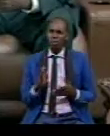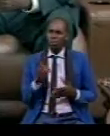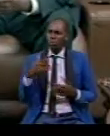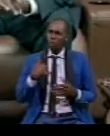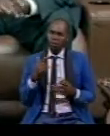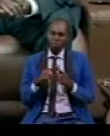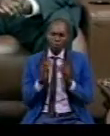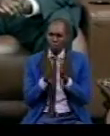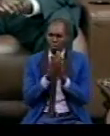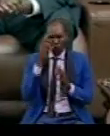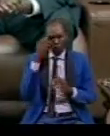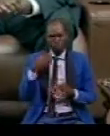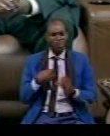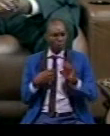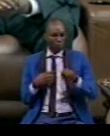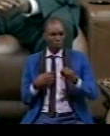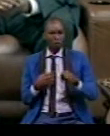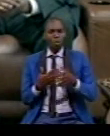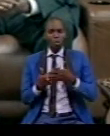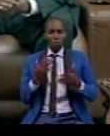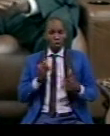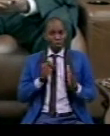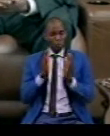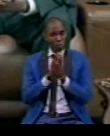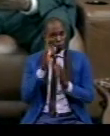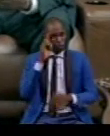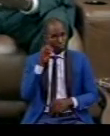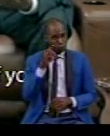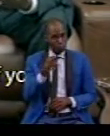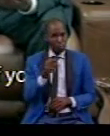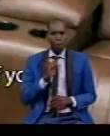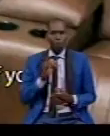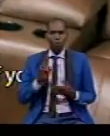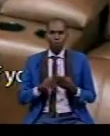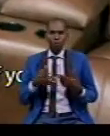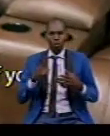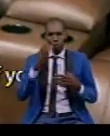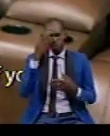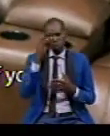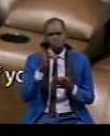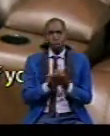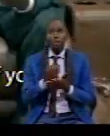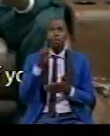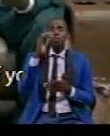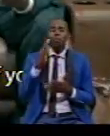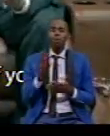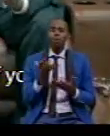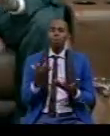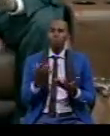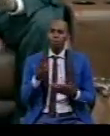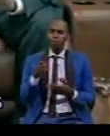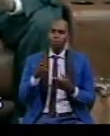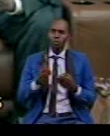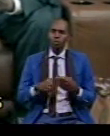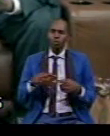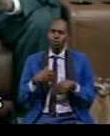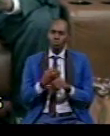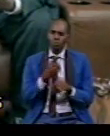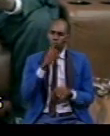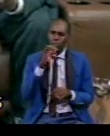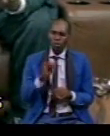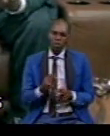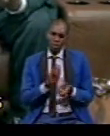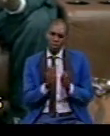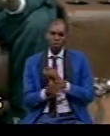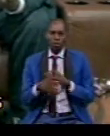him, Lord, they accepted him as their Lord. They believed him